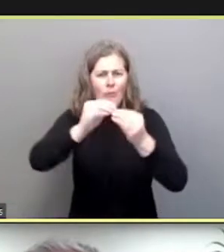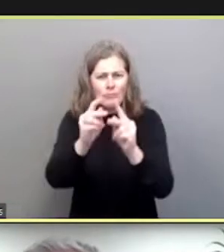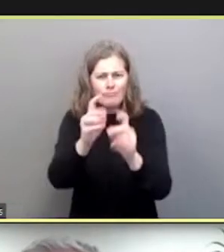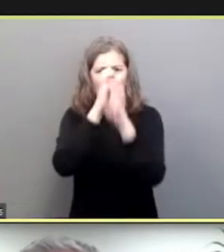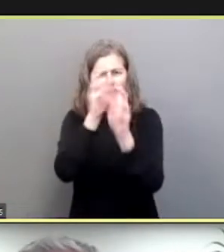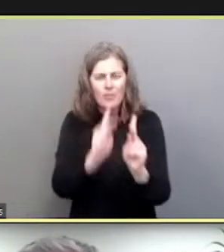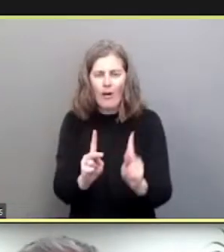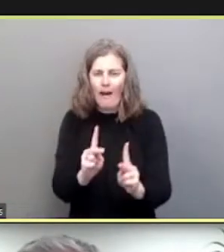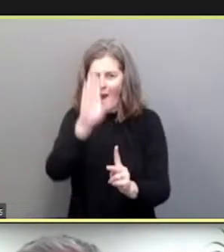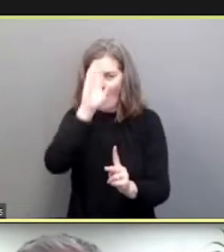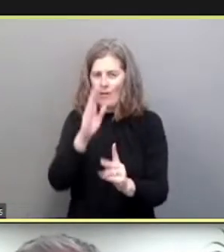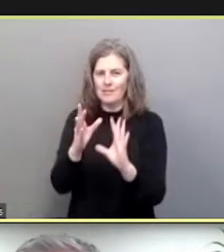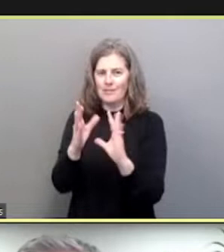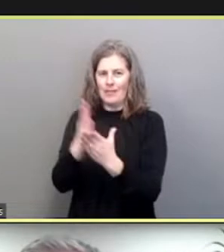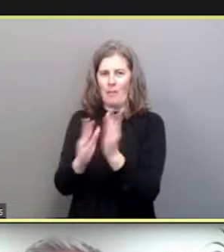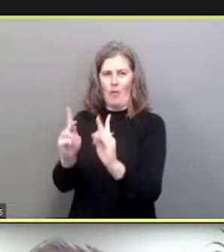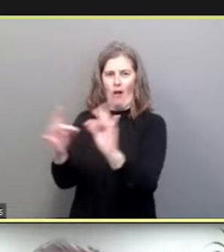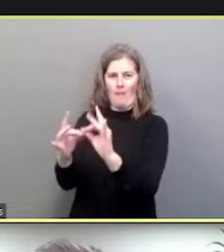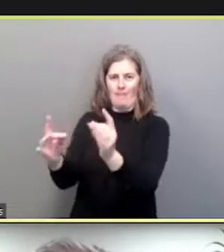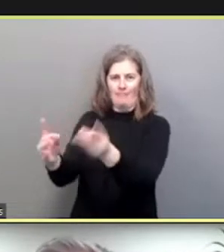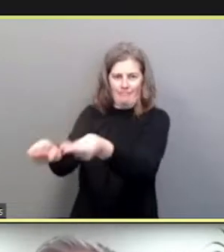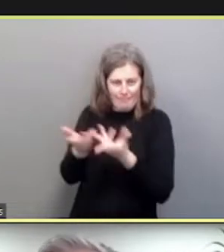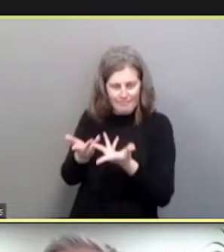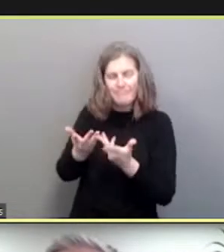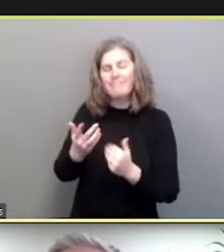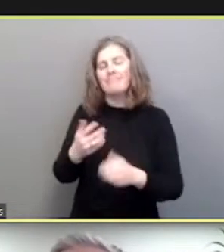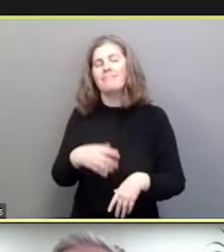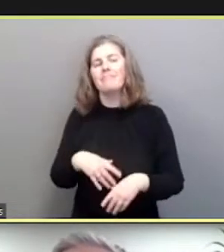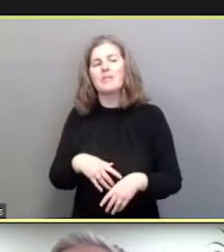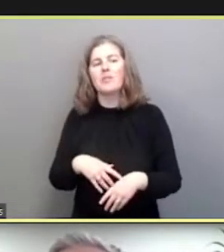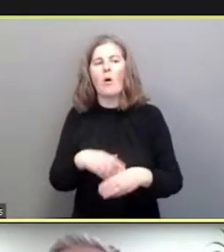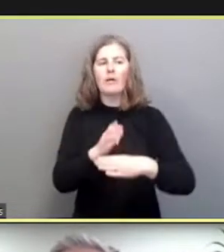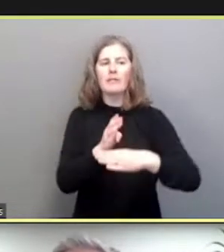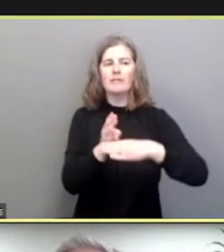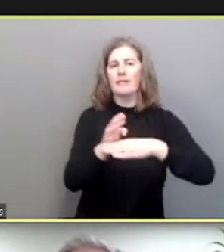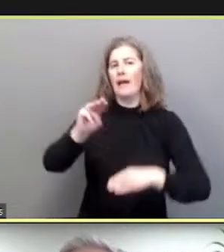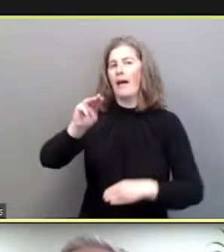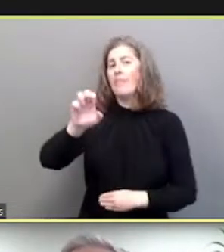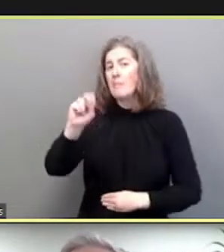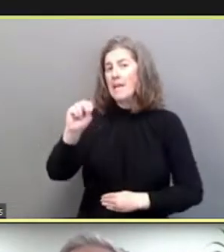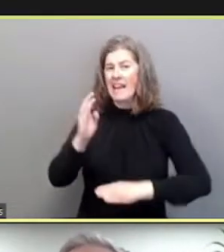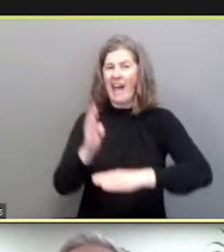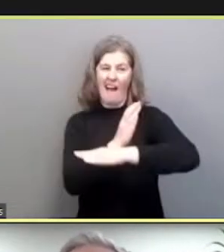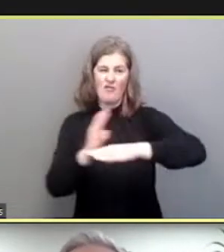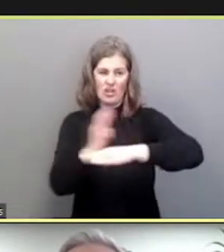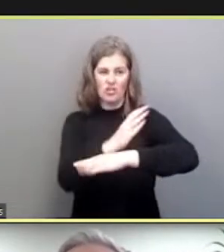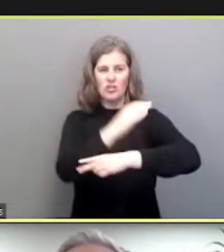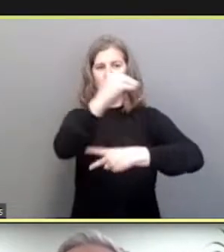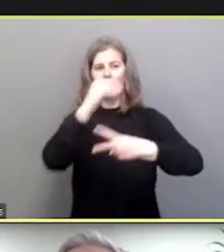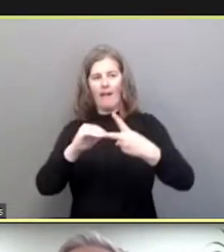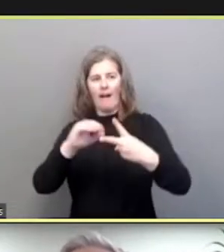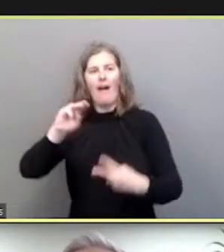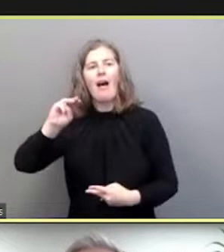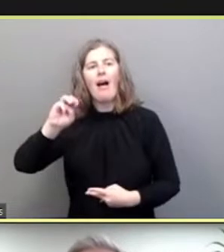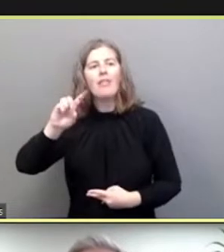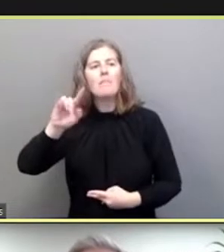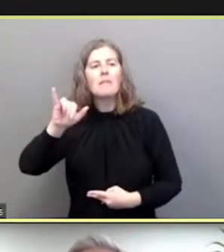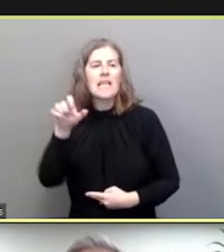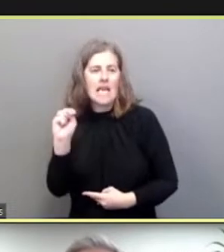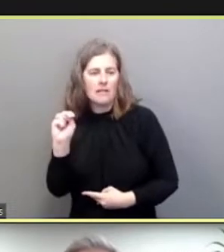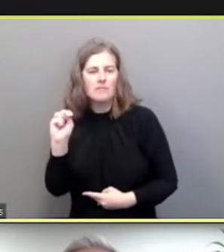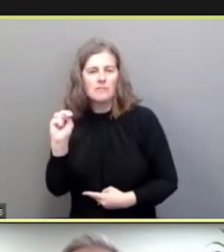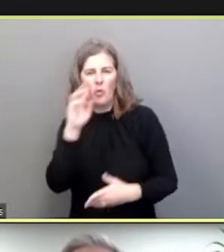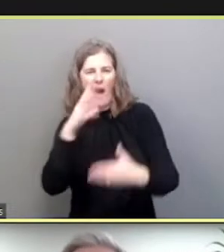get commentary from the statisticians after each press conference, correcting statistics sometimes, but just adding additional